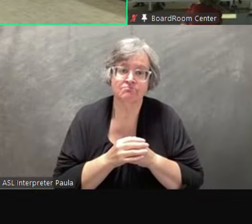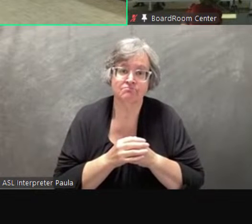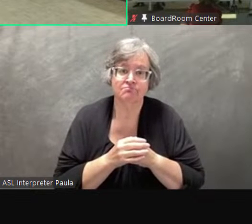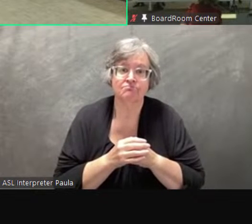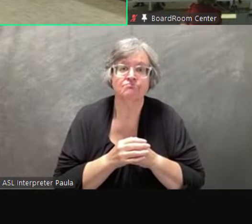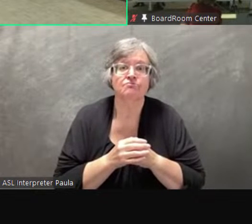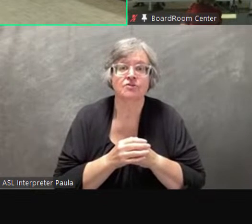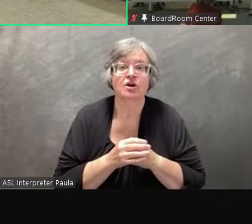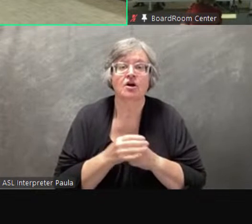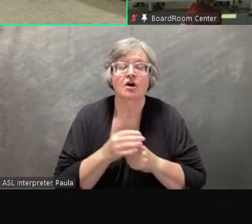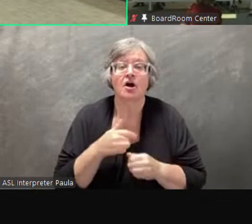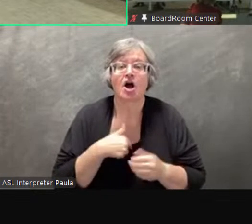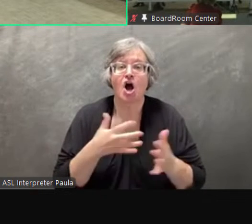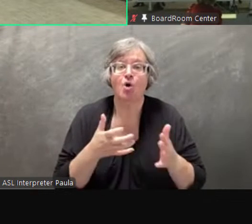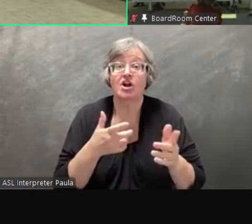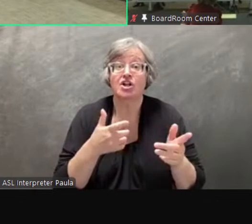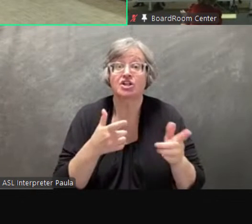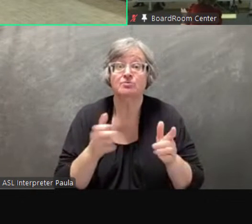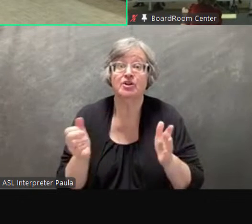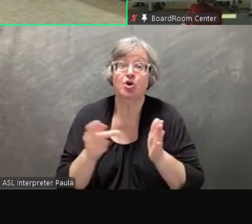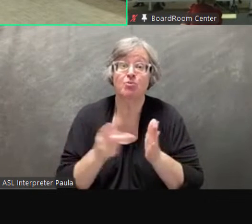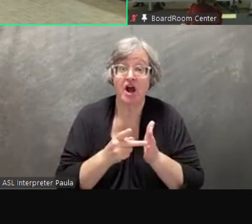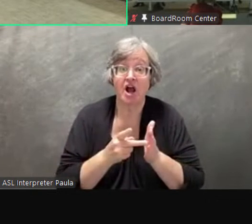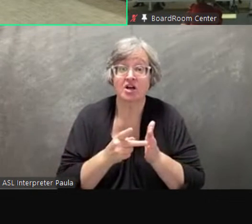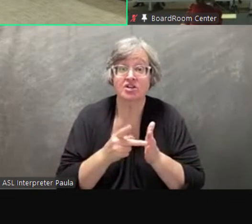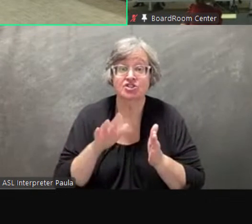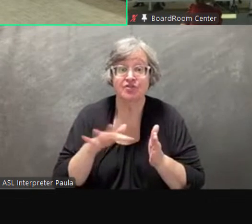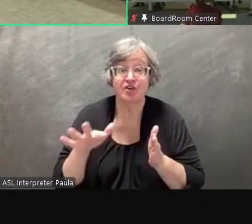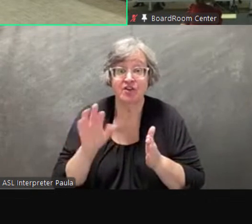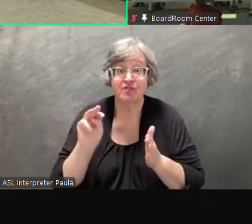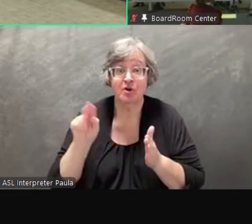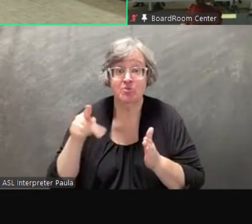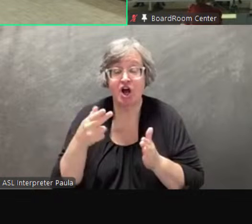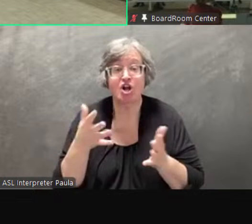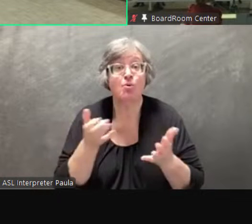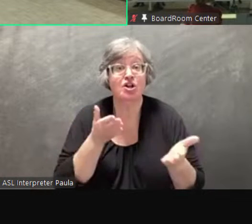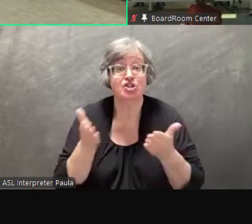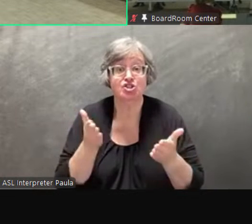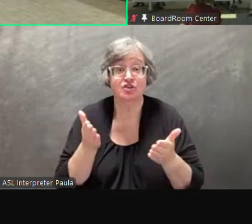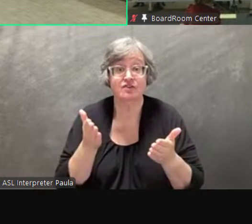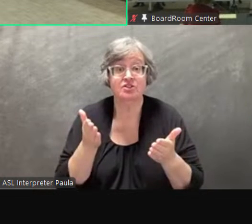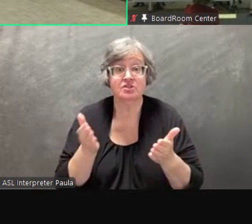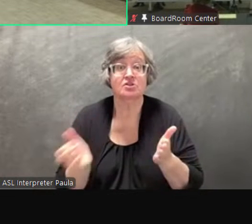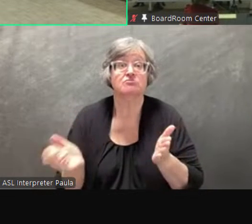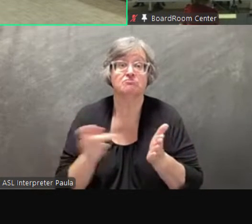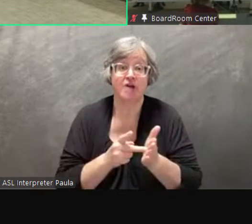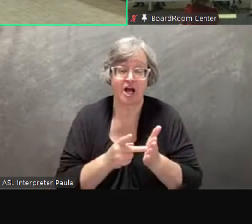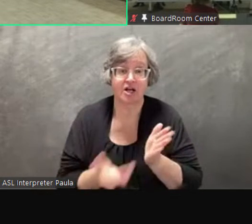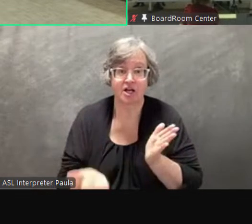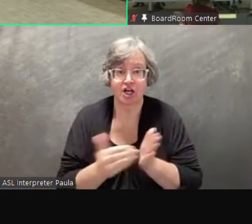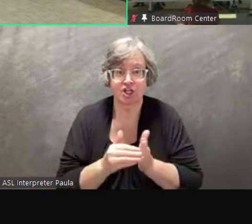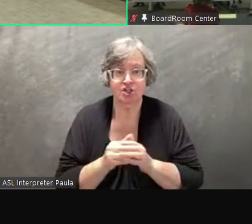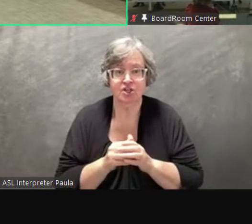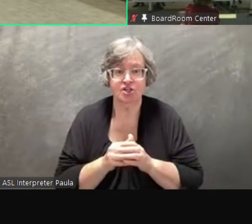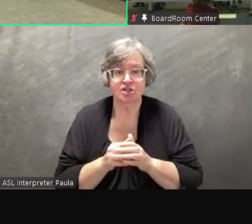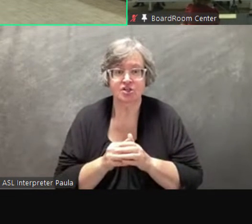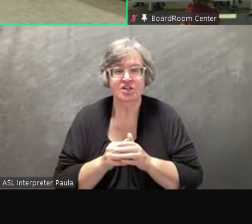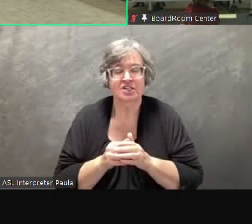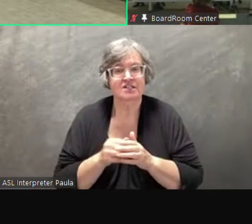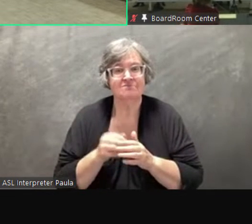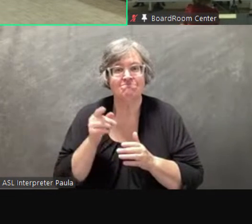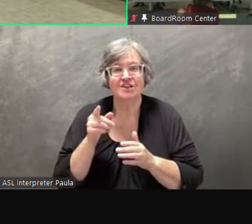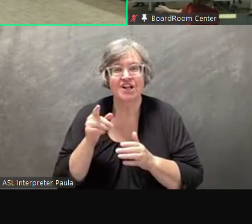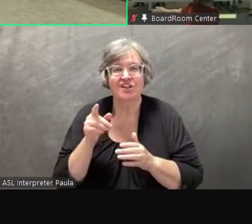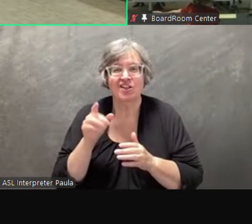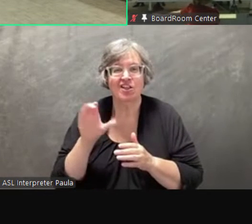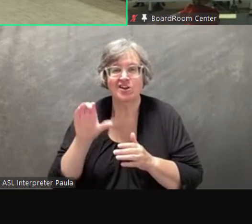I want the speed restored and the service restored. I mean, they do